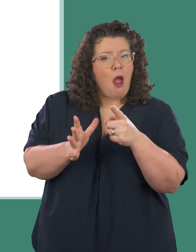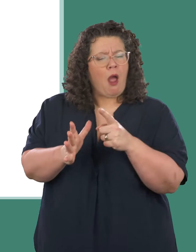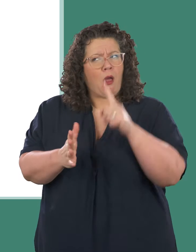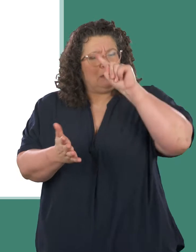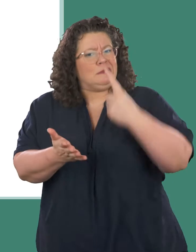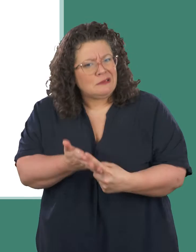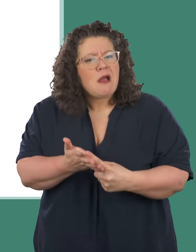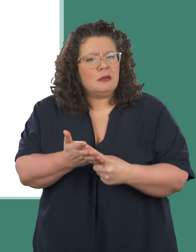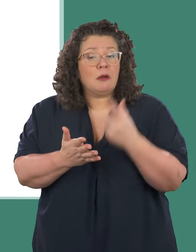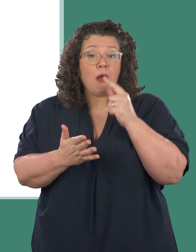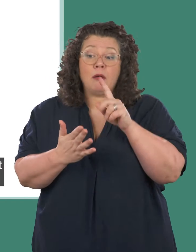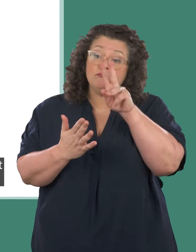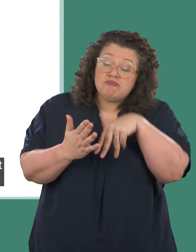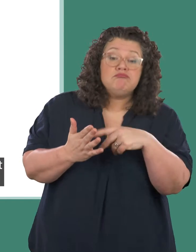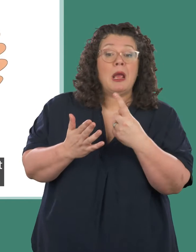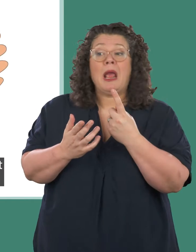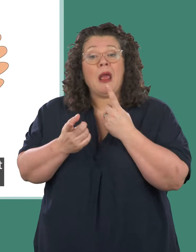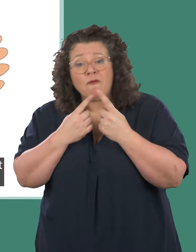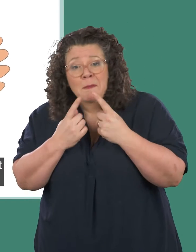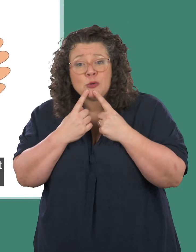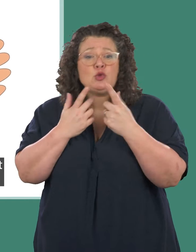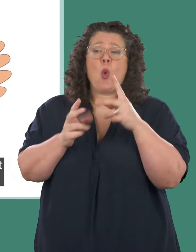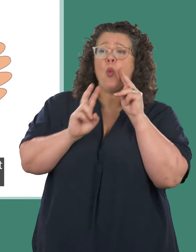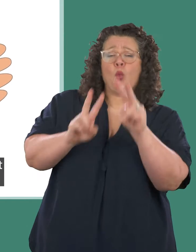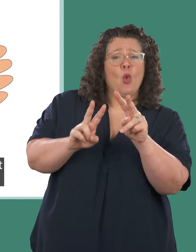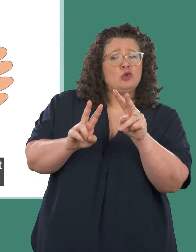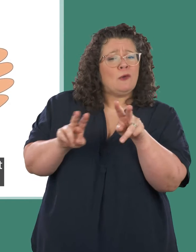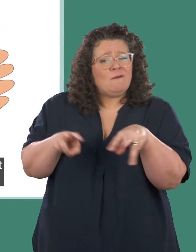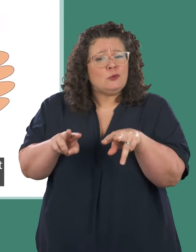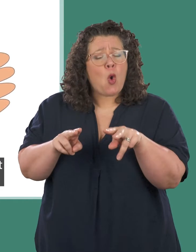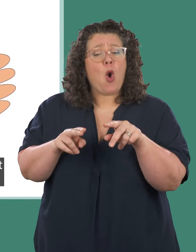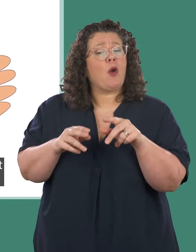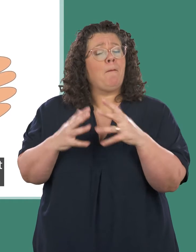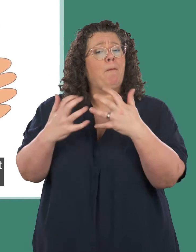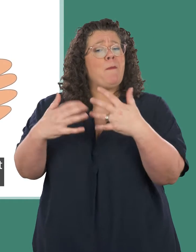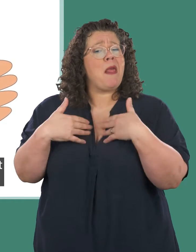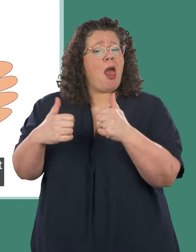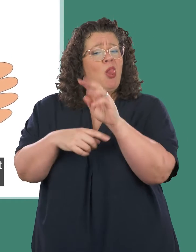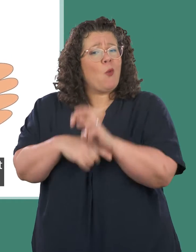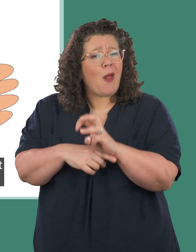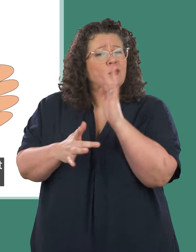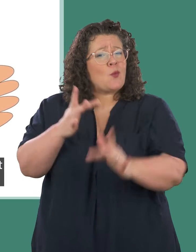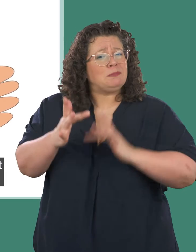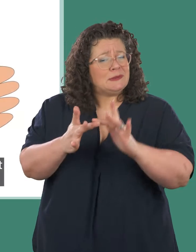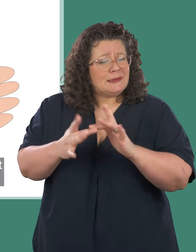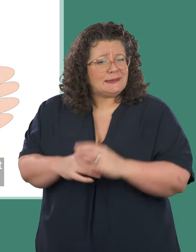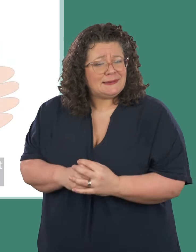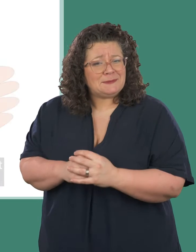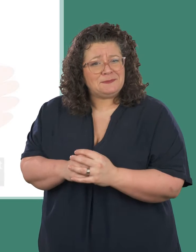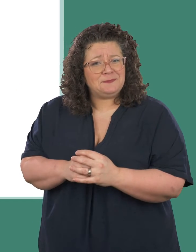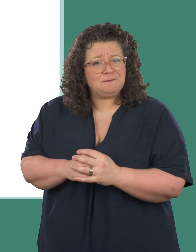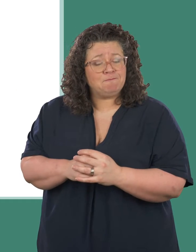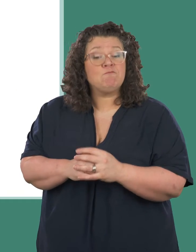To help Nia make her decision, she can read the information and watch the short animations on the Public Health Wales website.